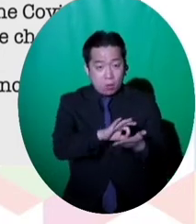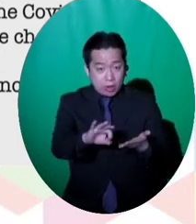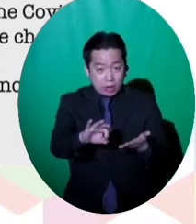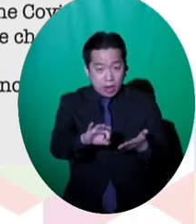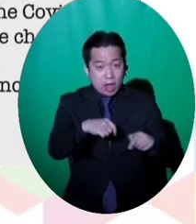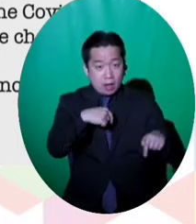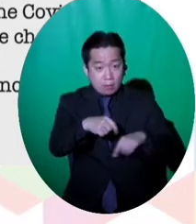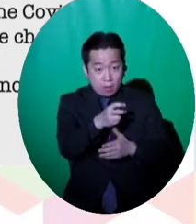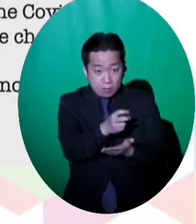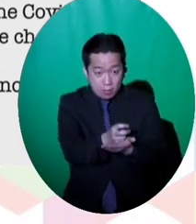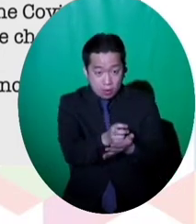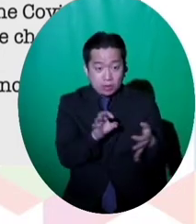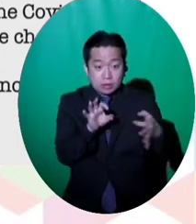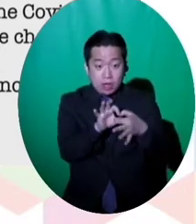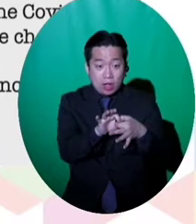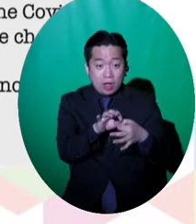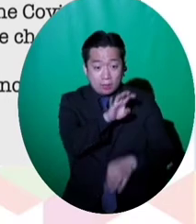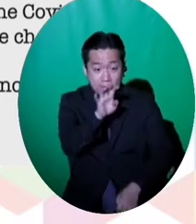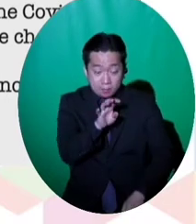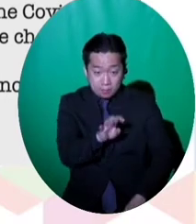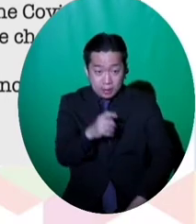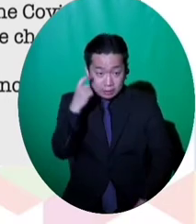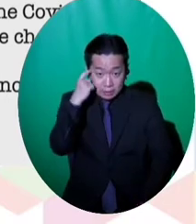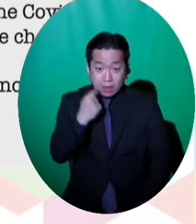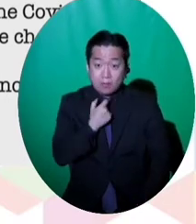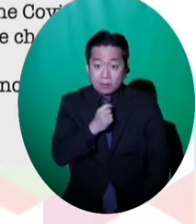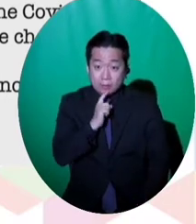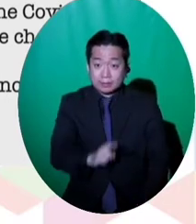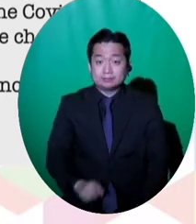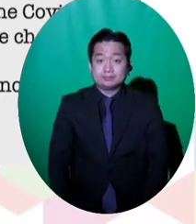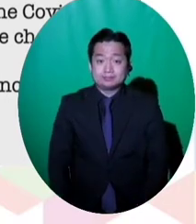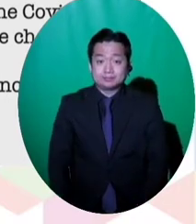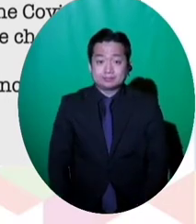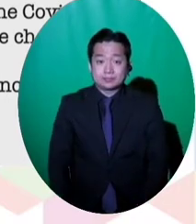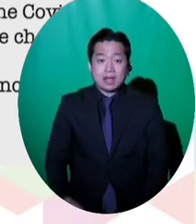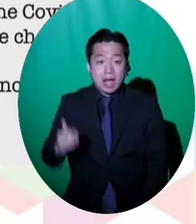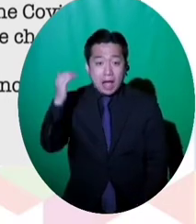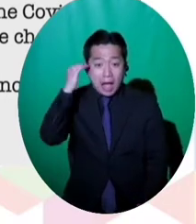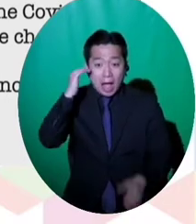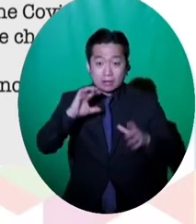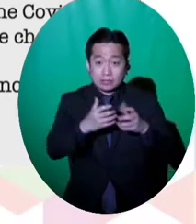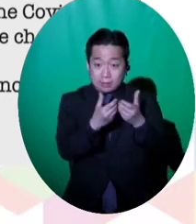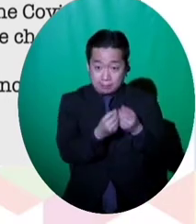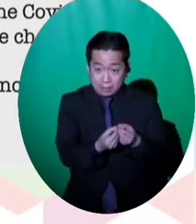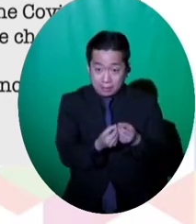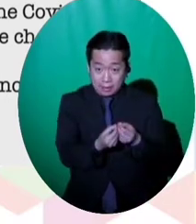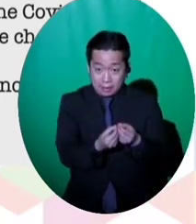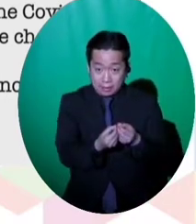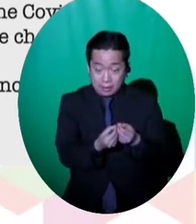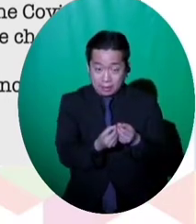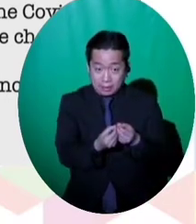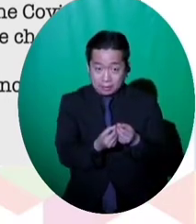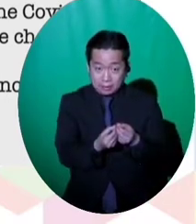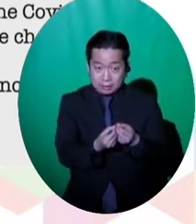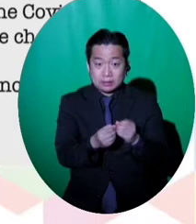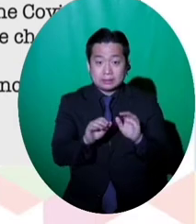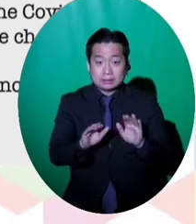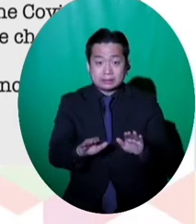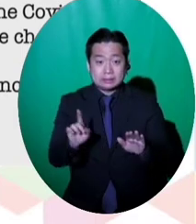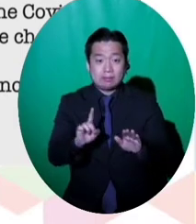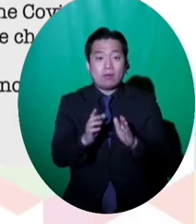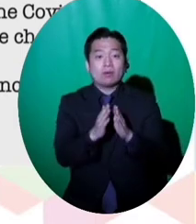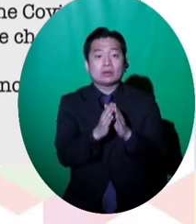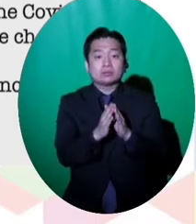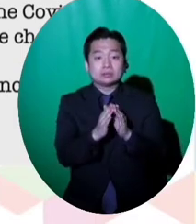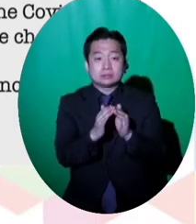example of a transition to below replacement fertility rates. But it's now almost half the global